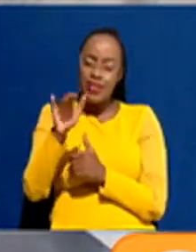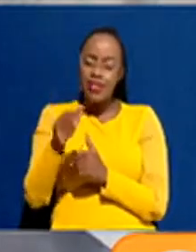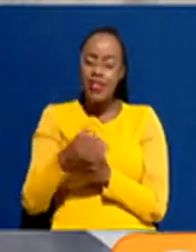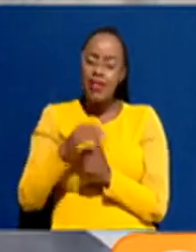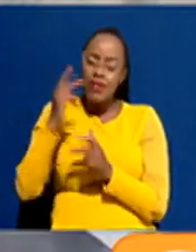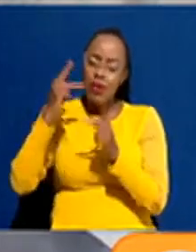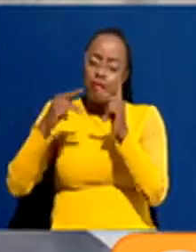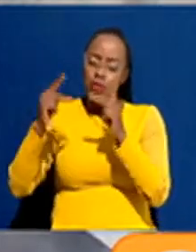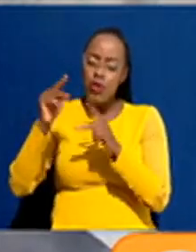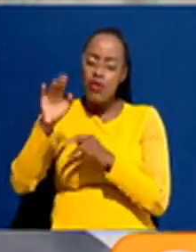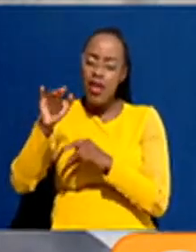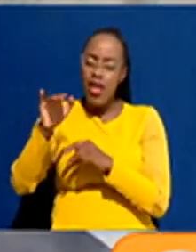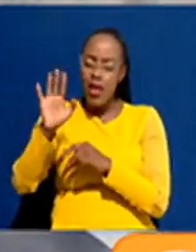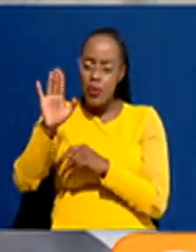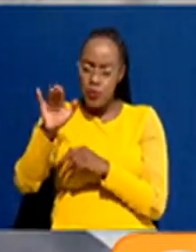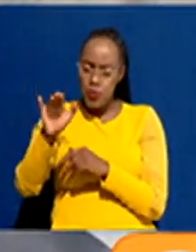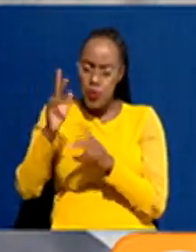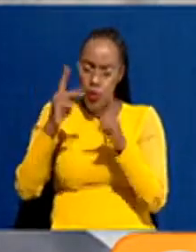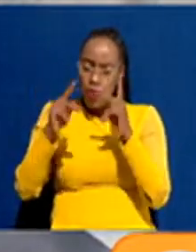But Prof,